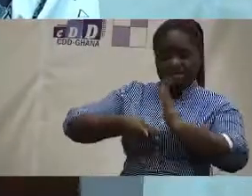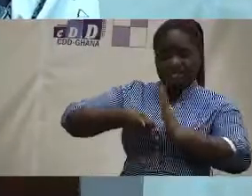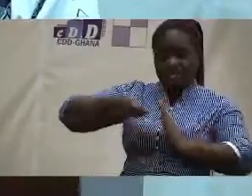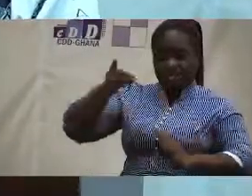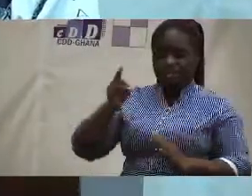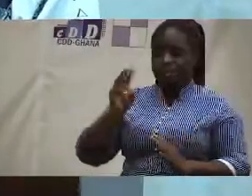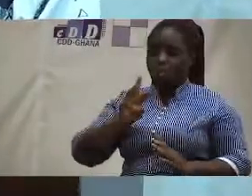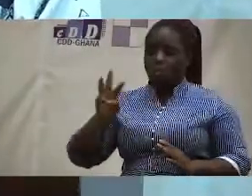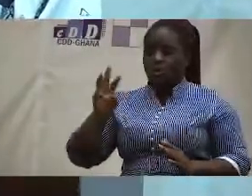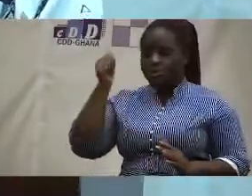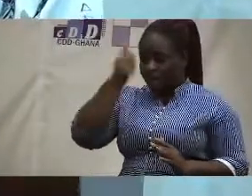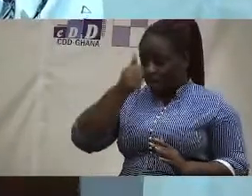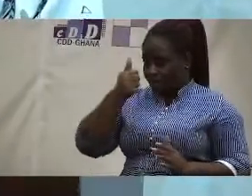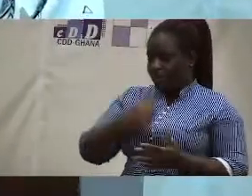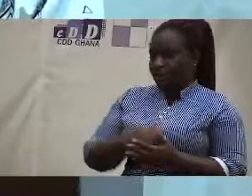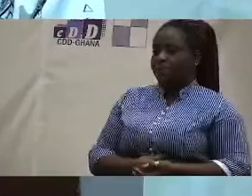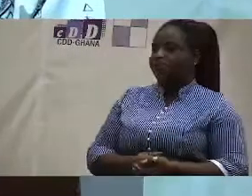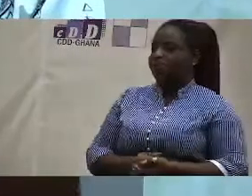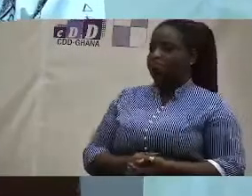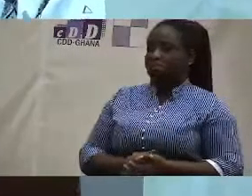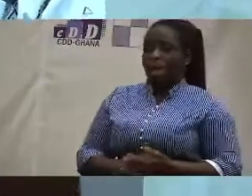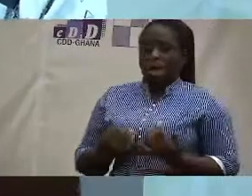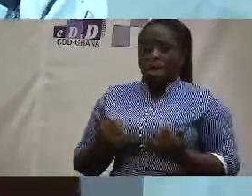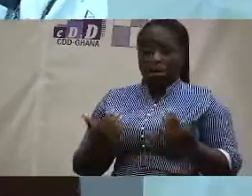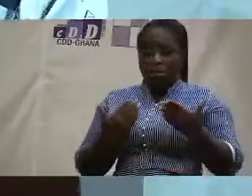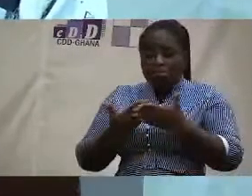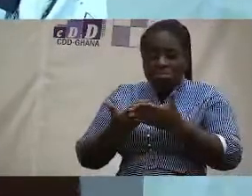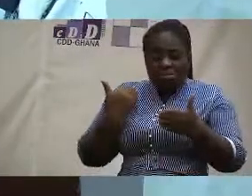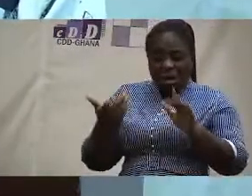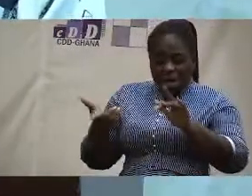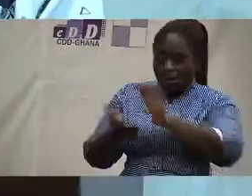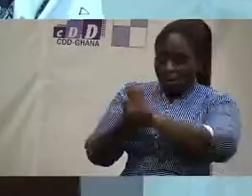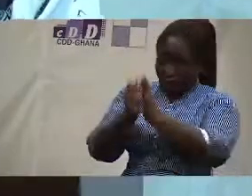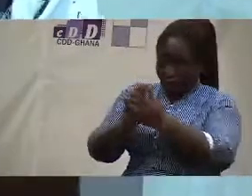in West Africa. Prior to becoming the director,